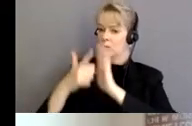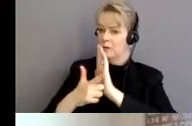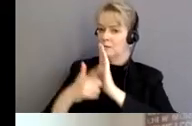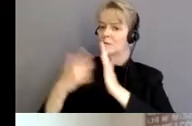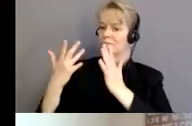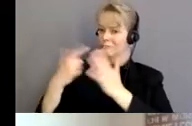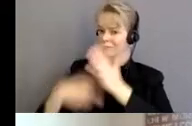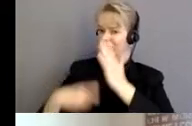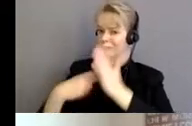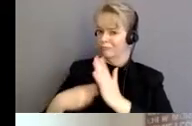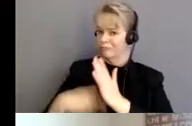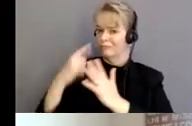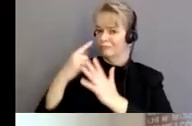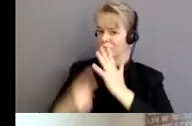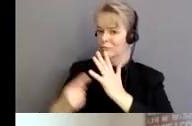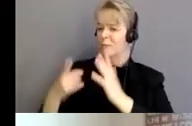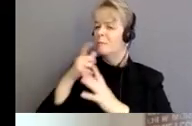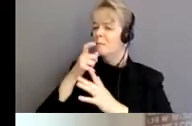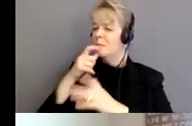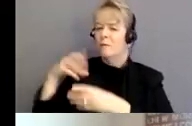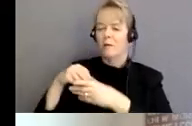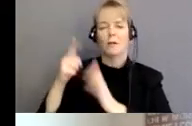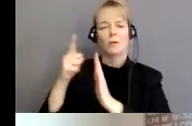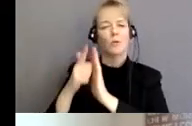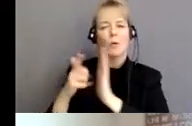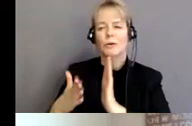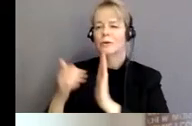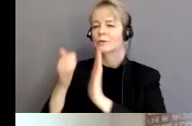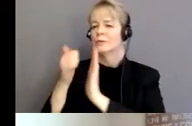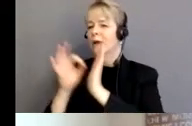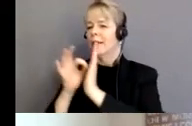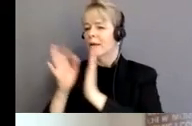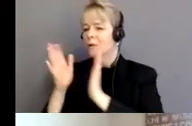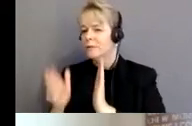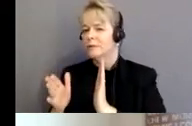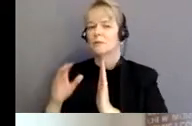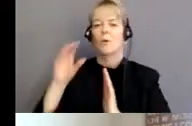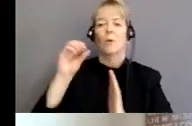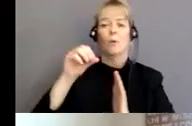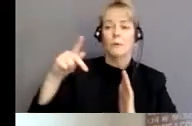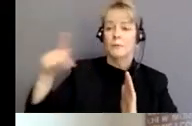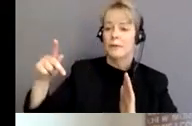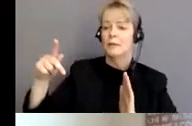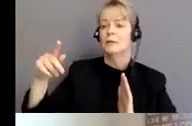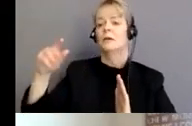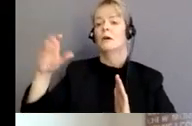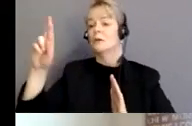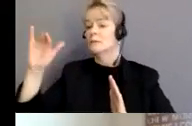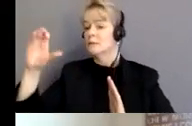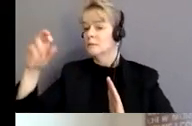investigators, lawyers, our accountants, and we partner with the OPP and the RCMP. They work